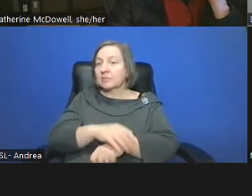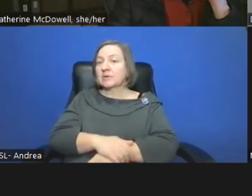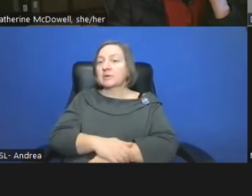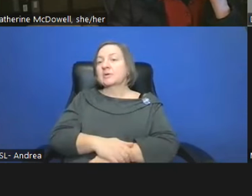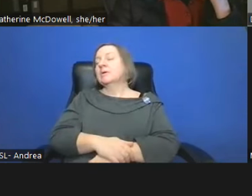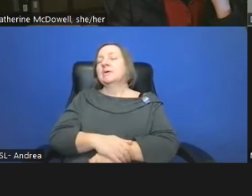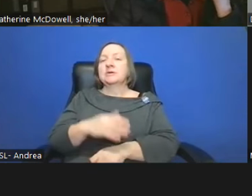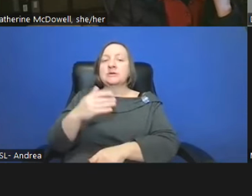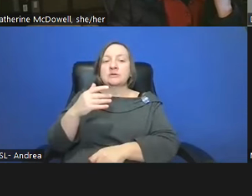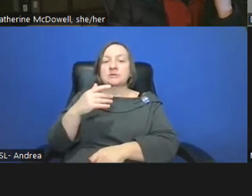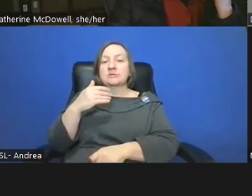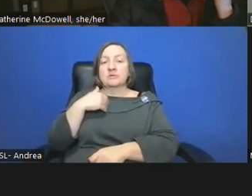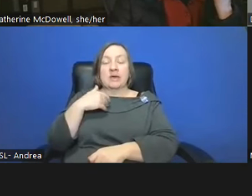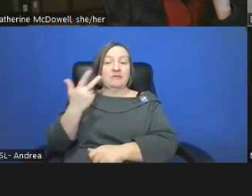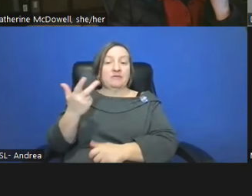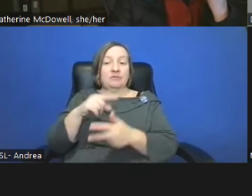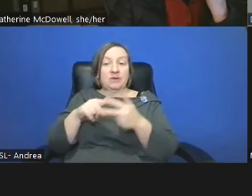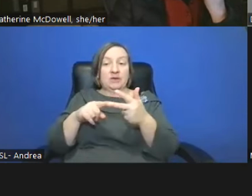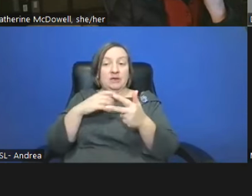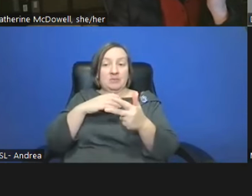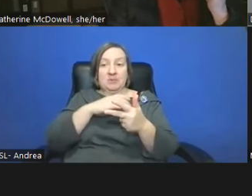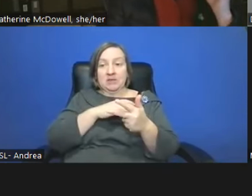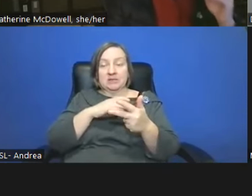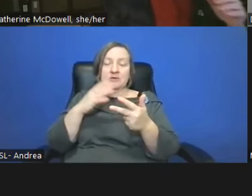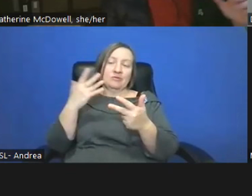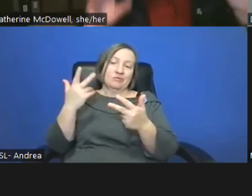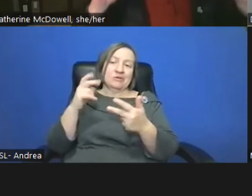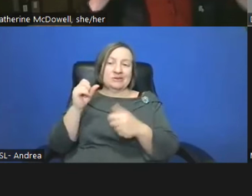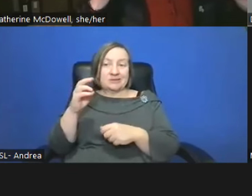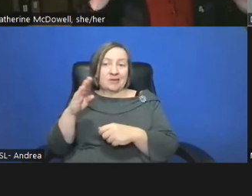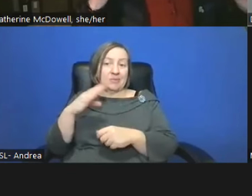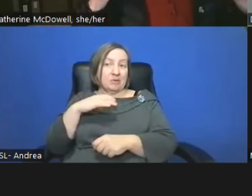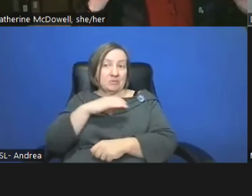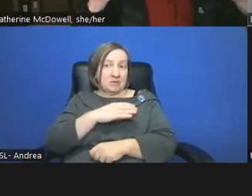these three committees, three subcommittees?